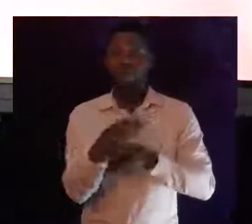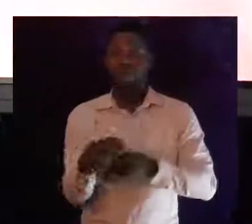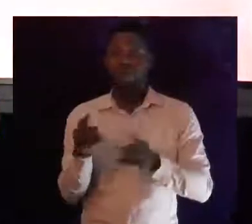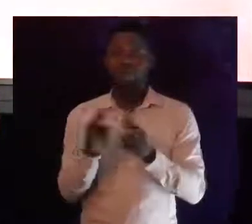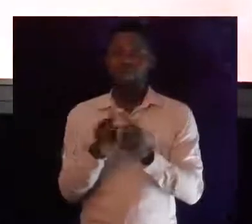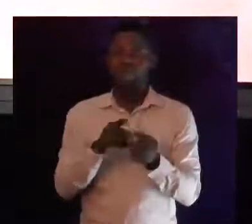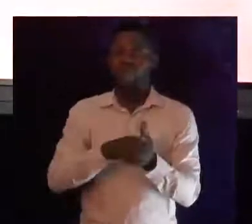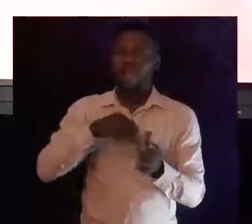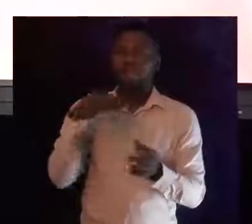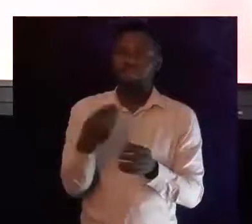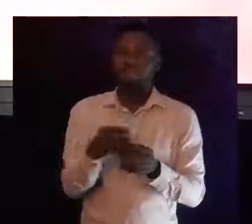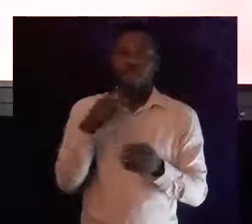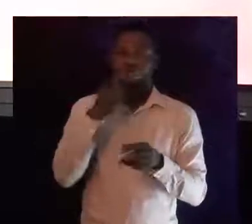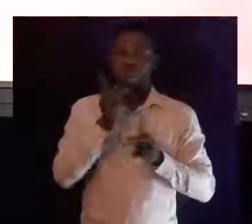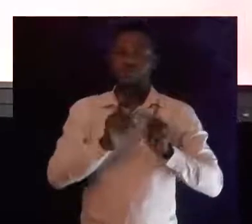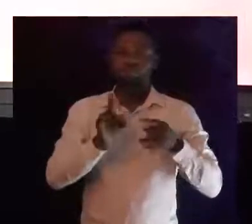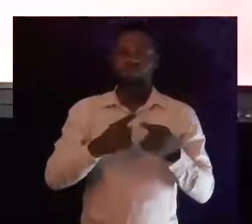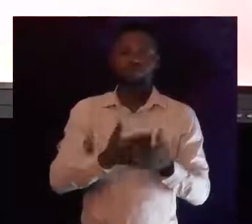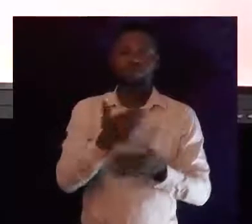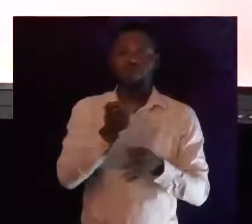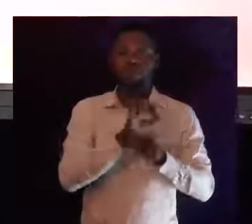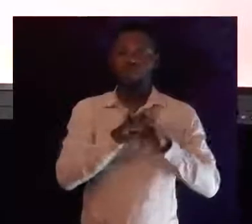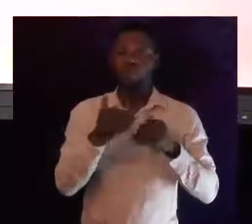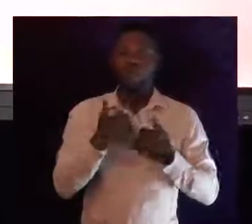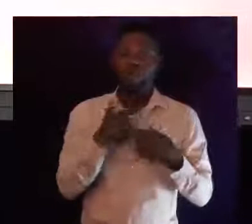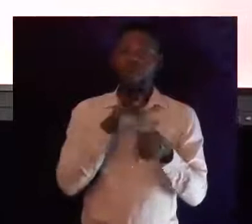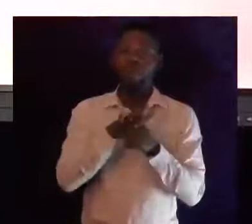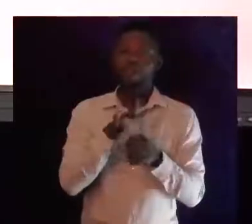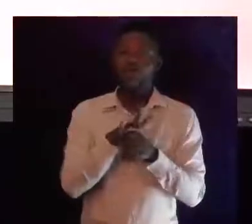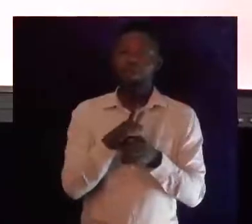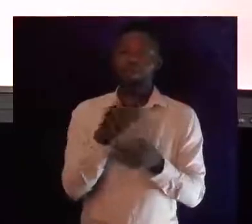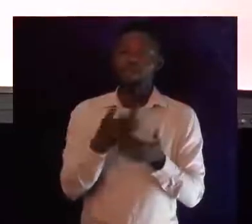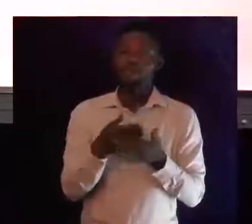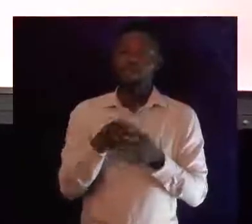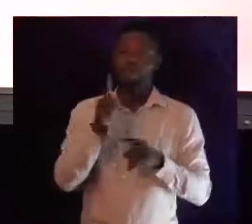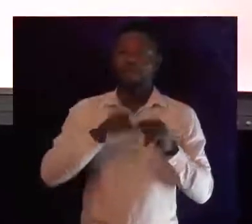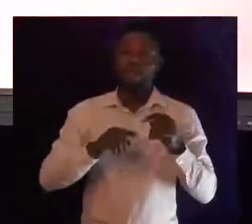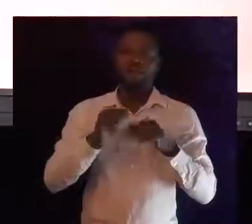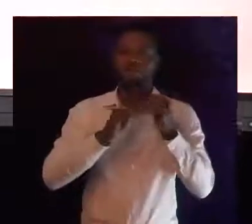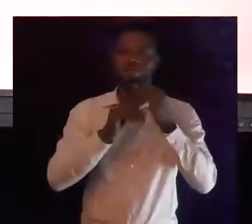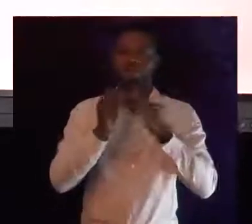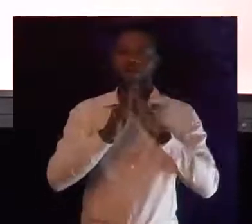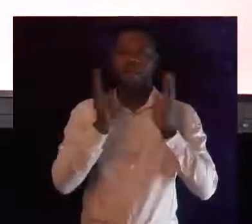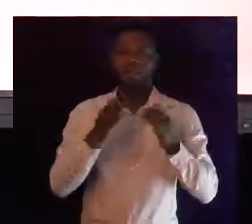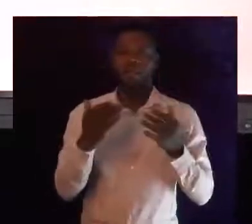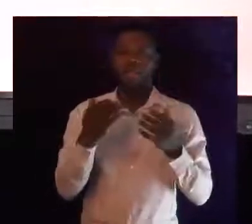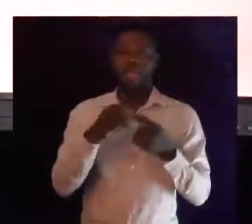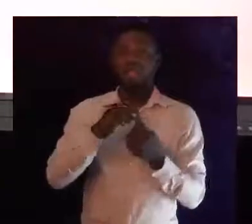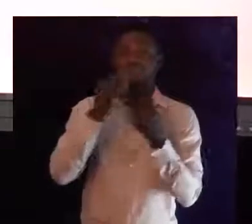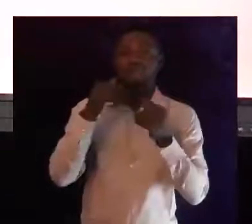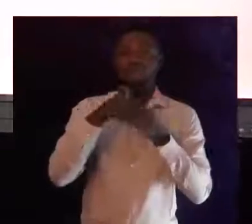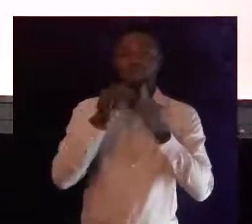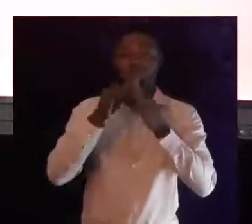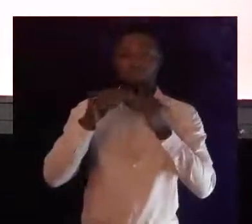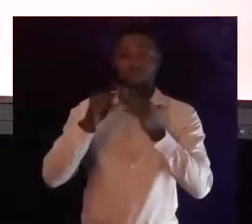very expensive for people to purchase. If you don't have enough money, you cannot build a house, especially